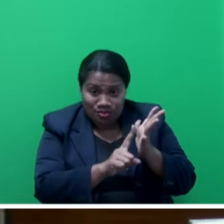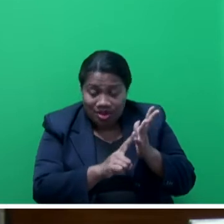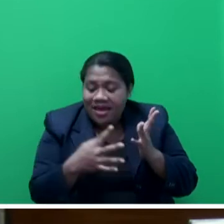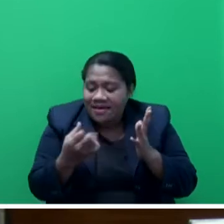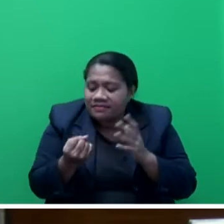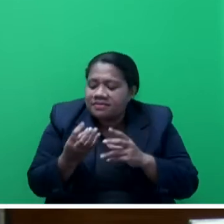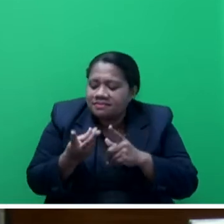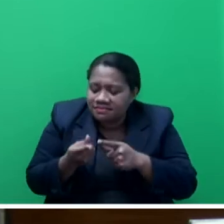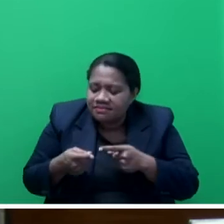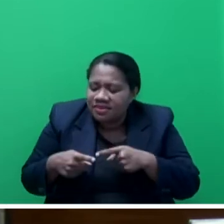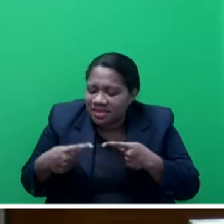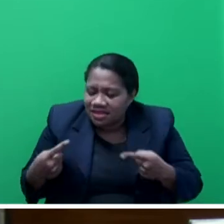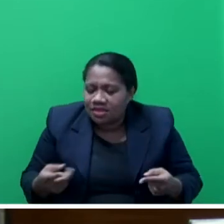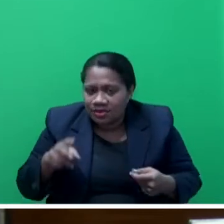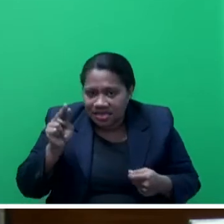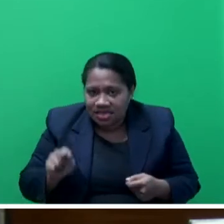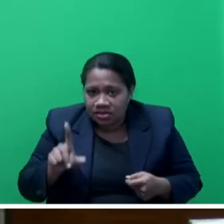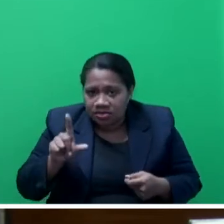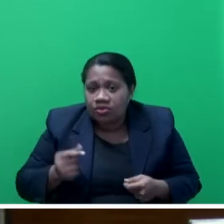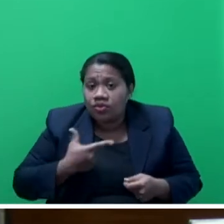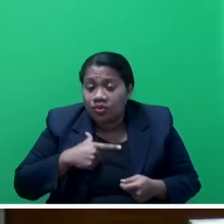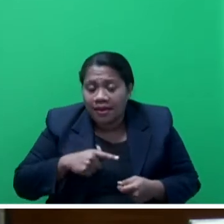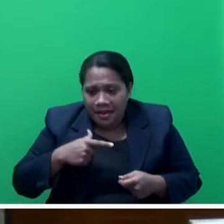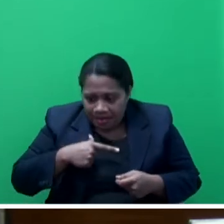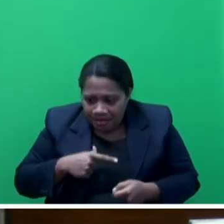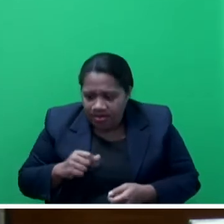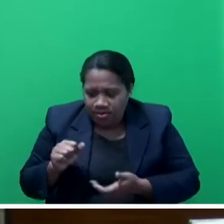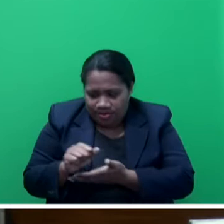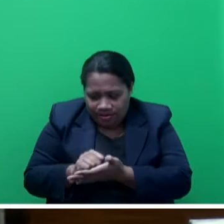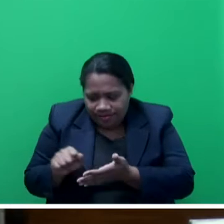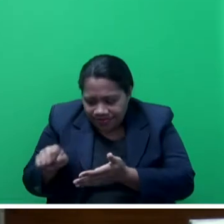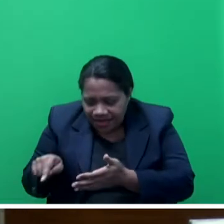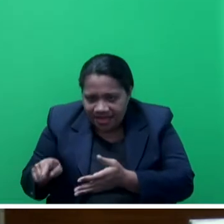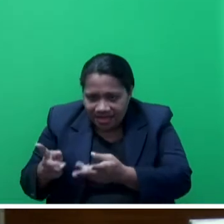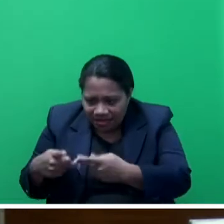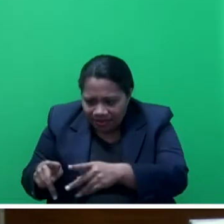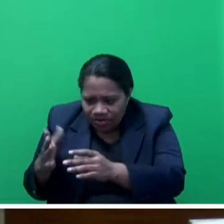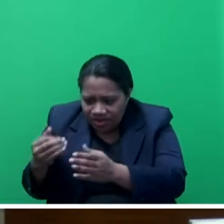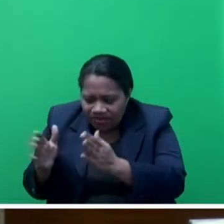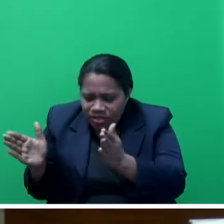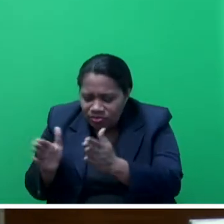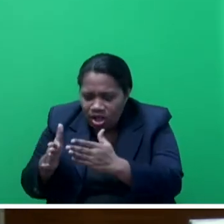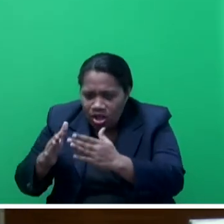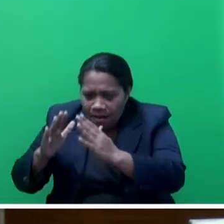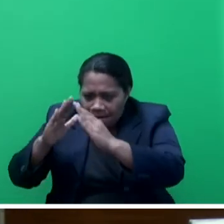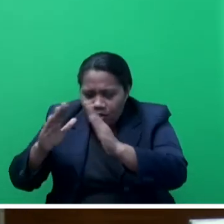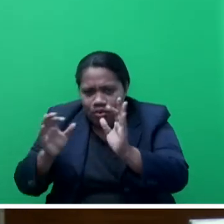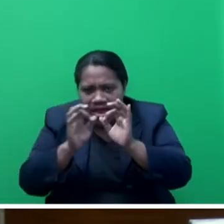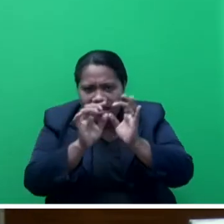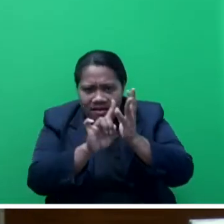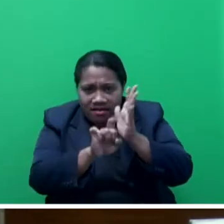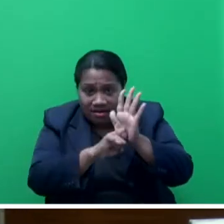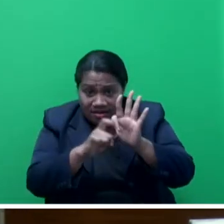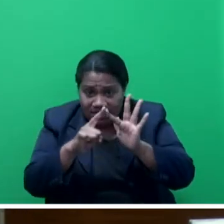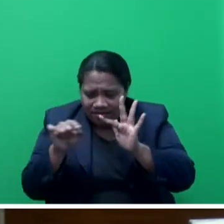do because we're investing in that particular site. We have established a small bure there. It cost us a lot of money. Overall, we spent